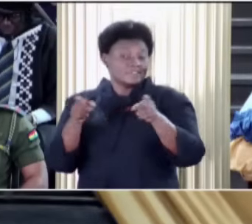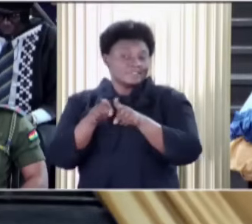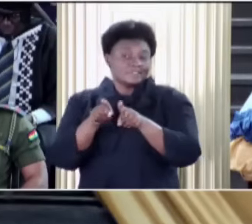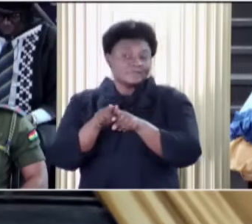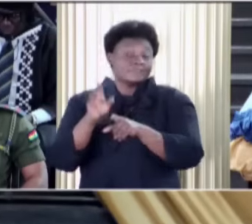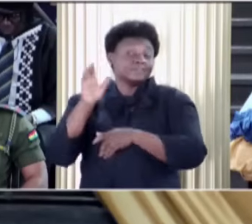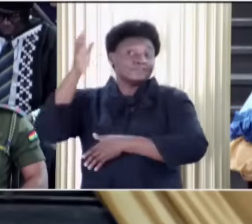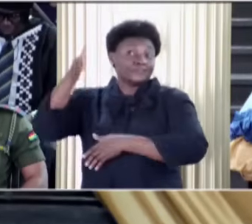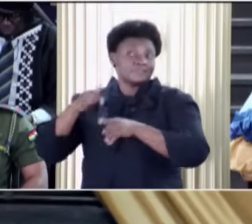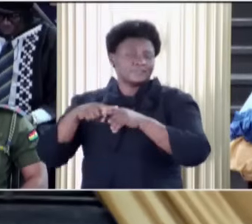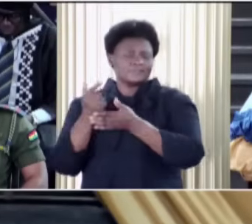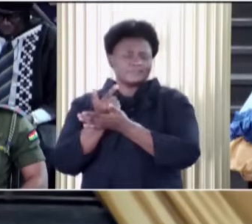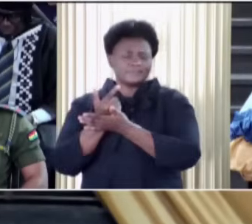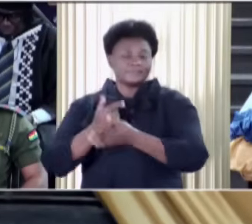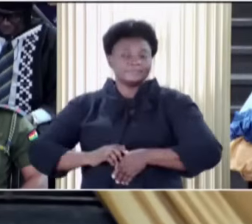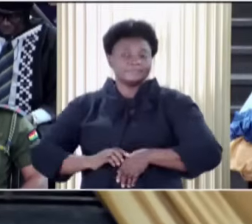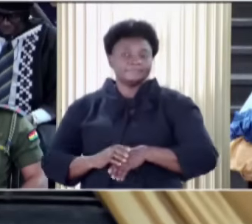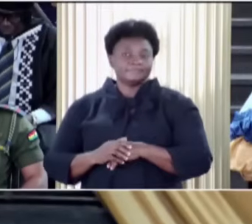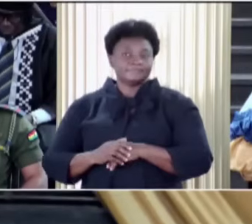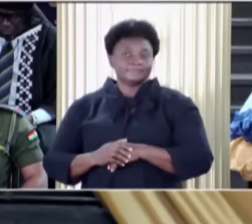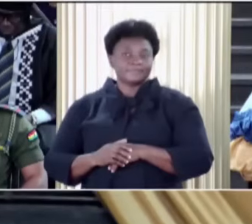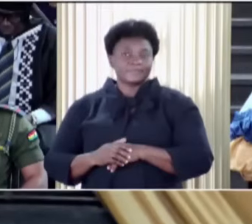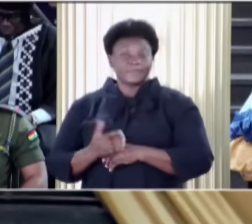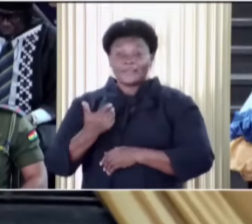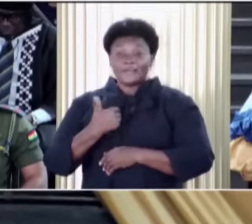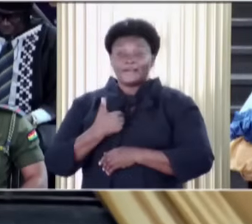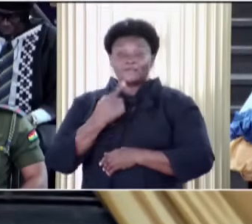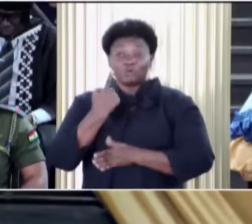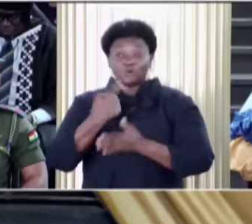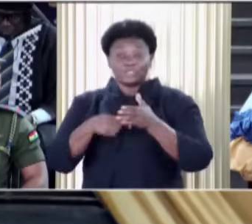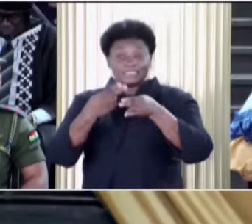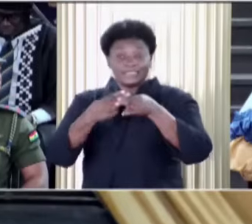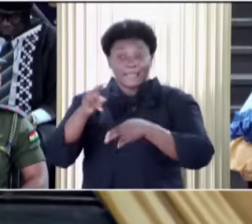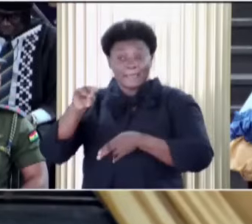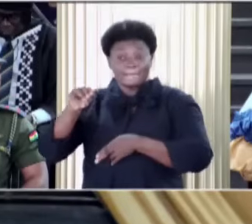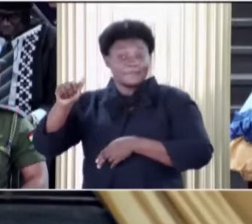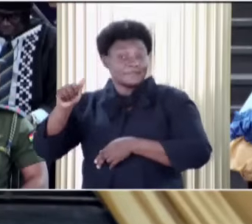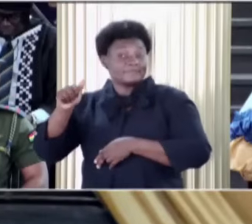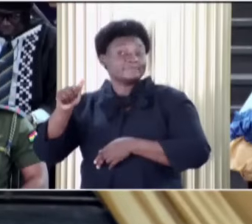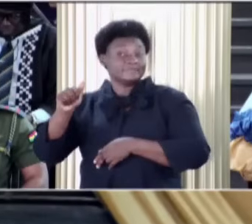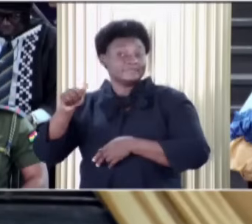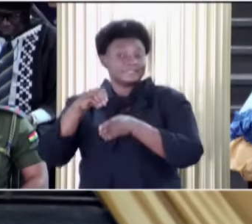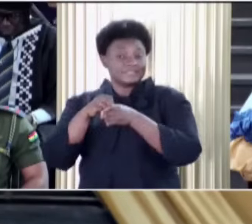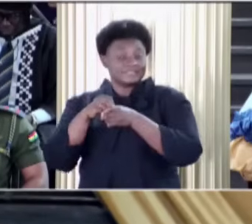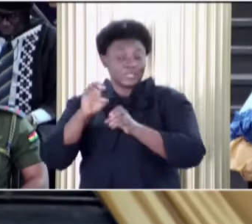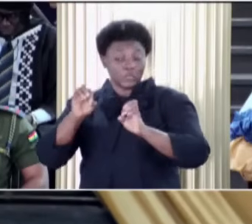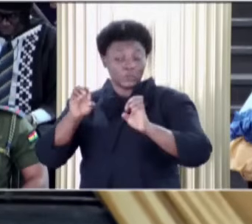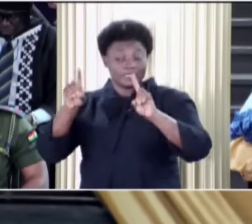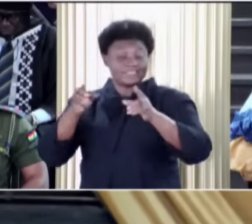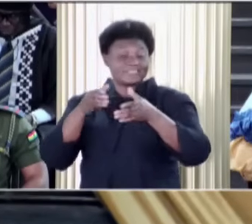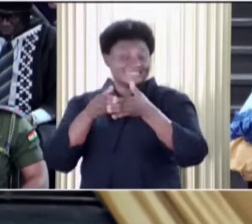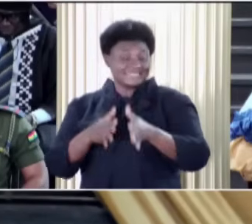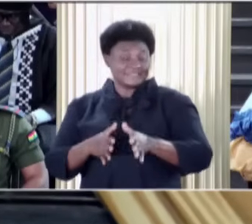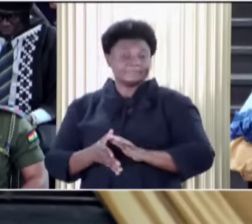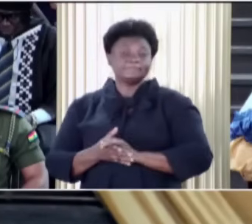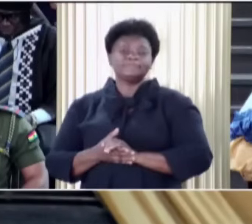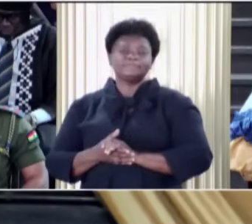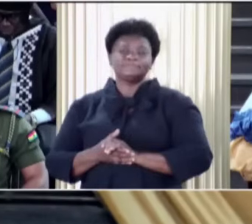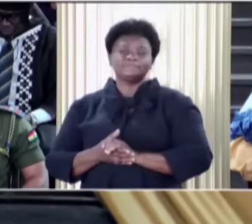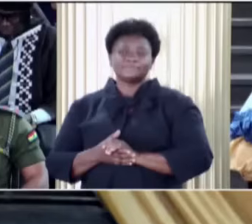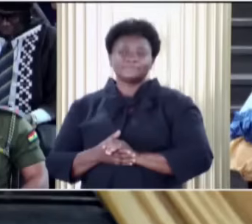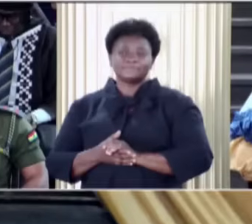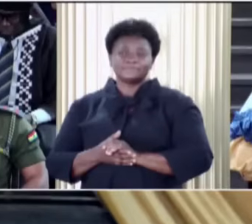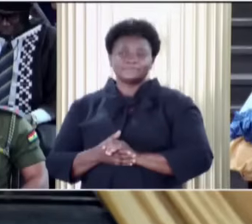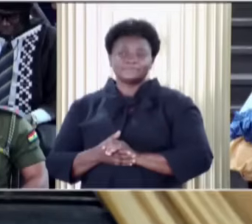Future of Ghana. She holds a master degree in educational leadership,